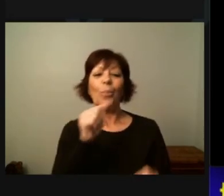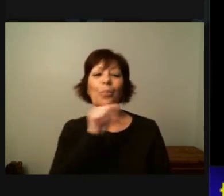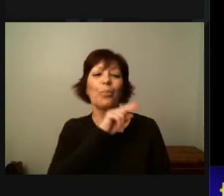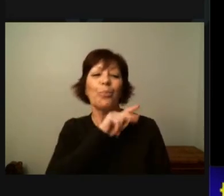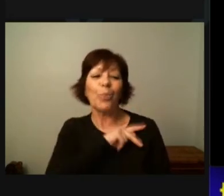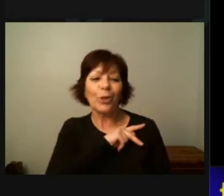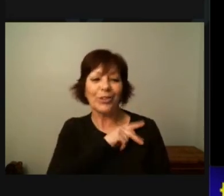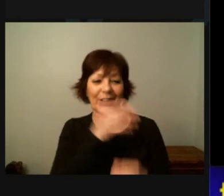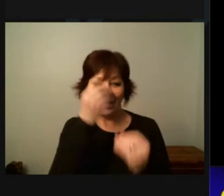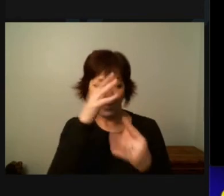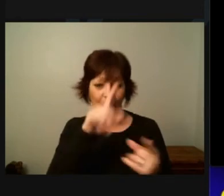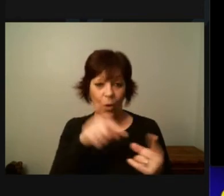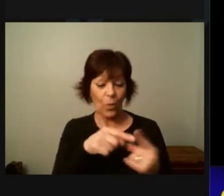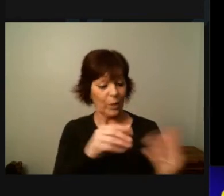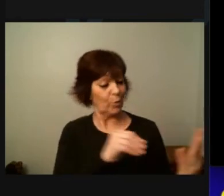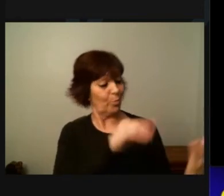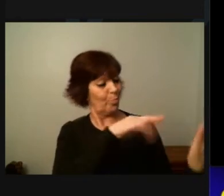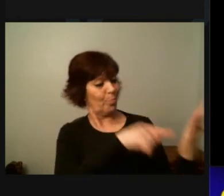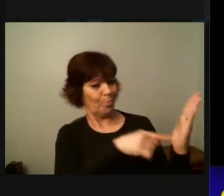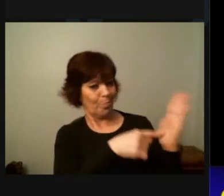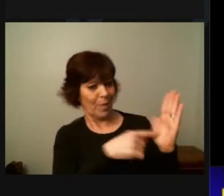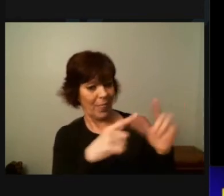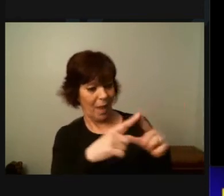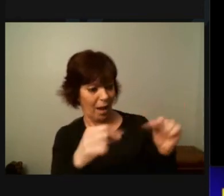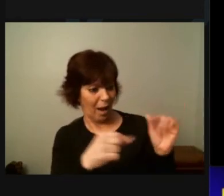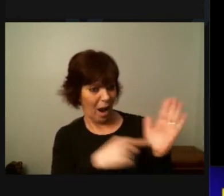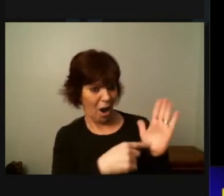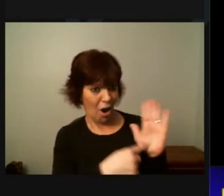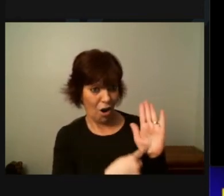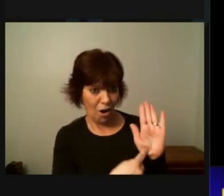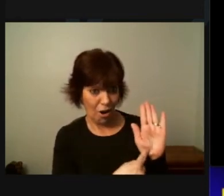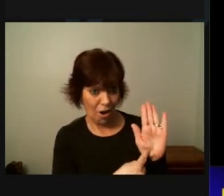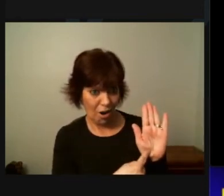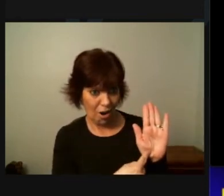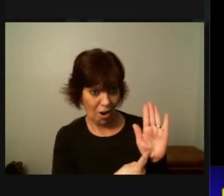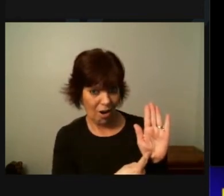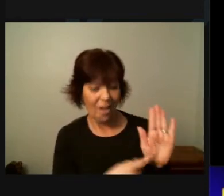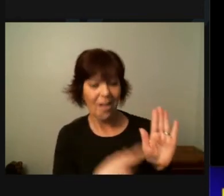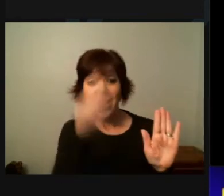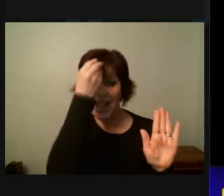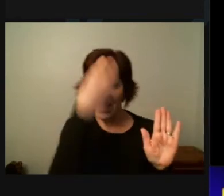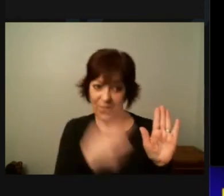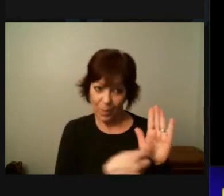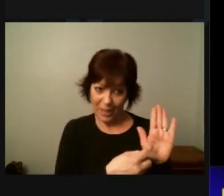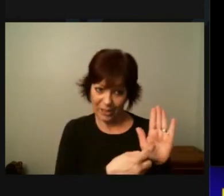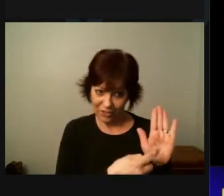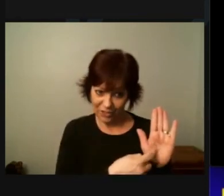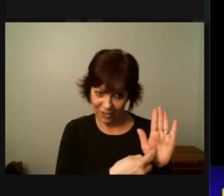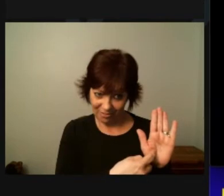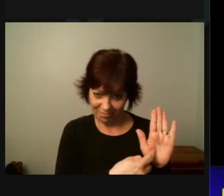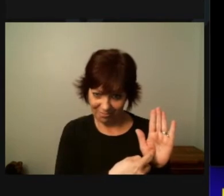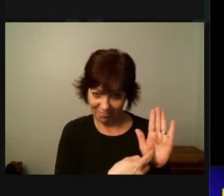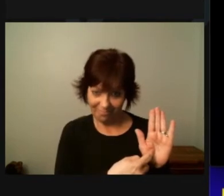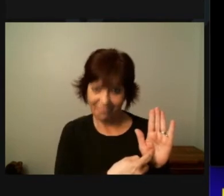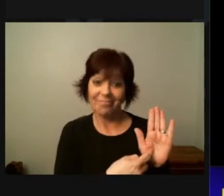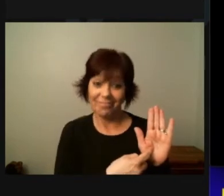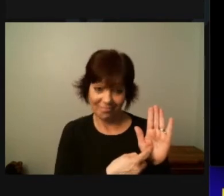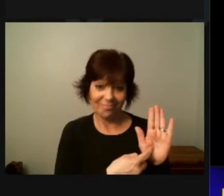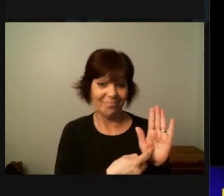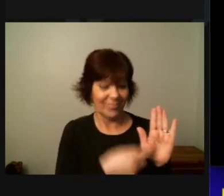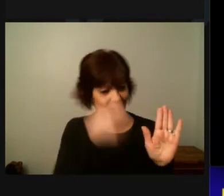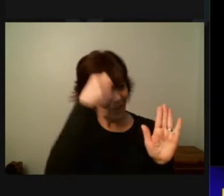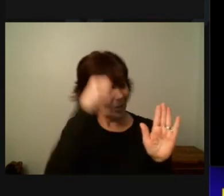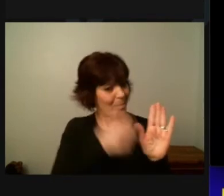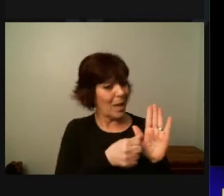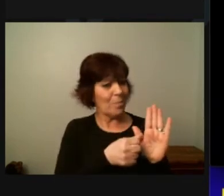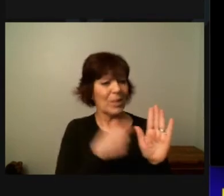you post your vaccine card online, on social media, and remember, it only takes seconds for